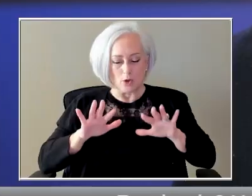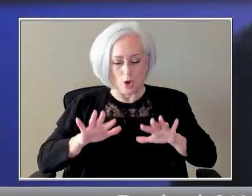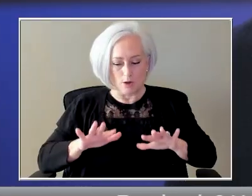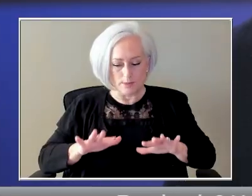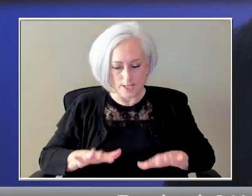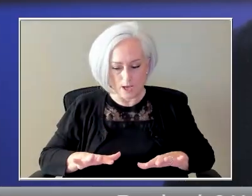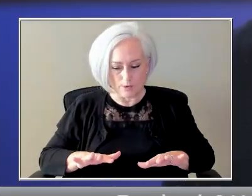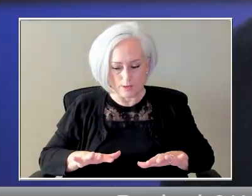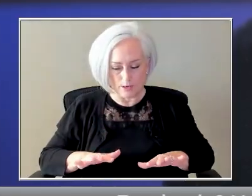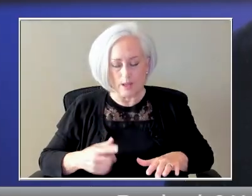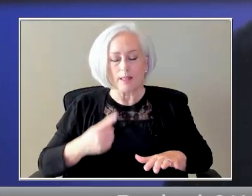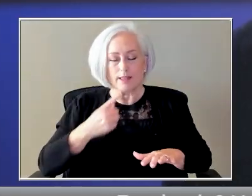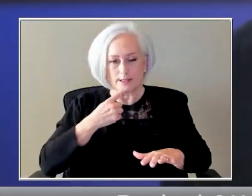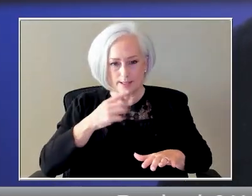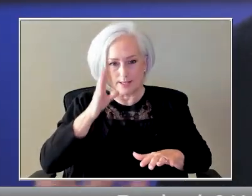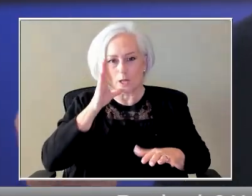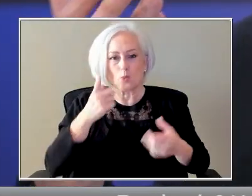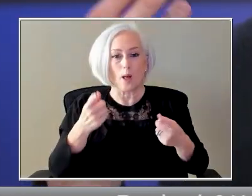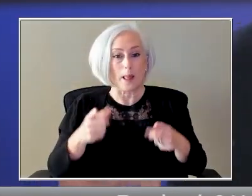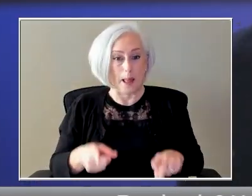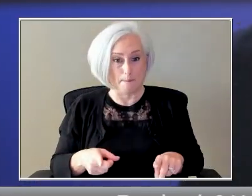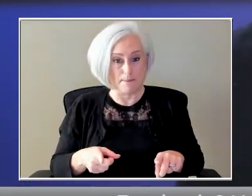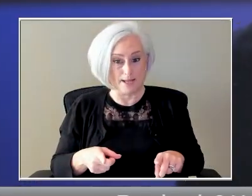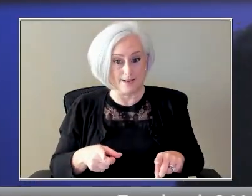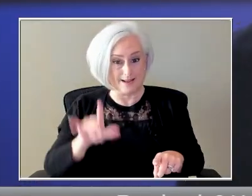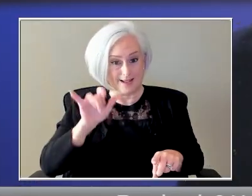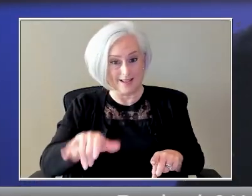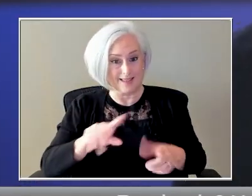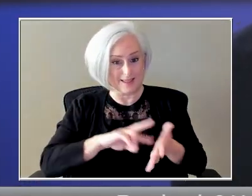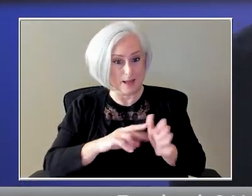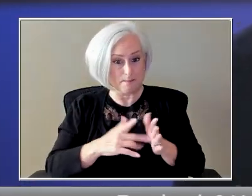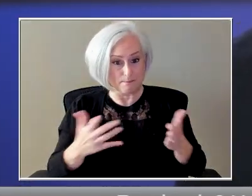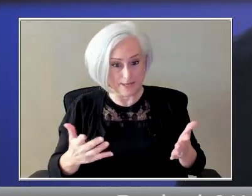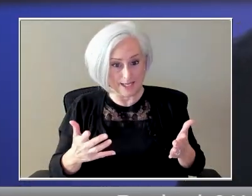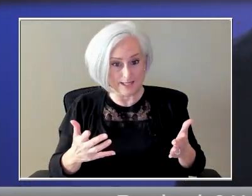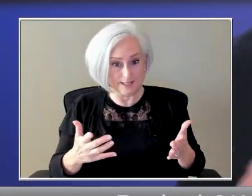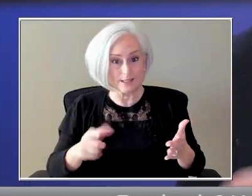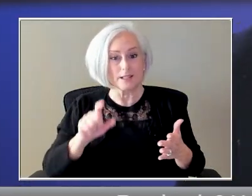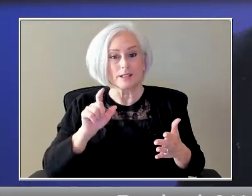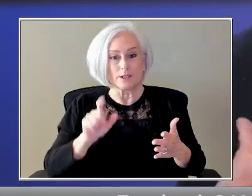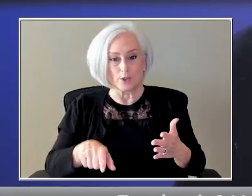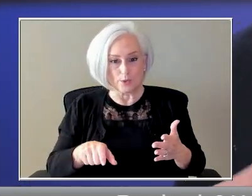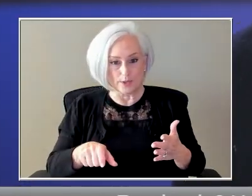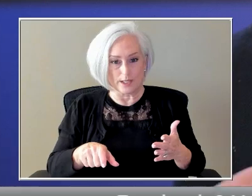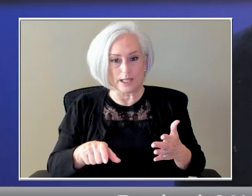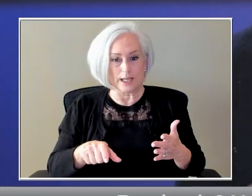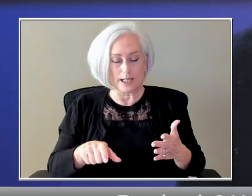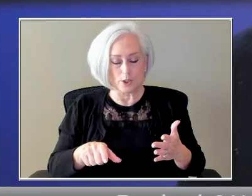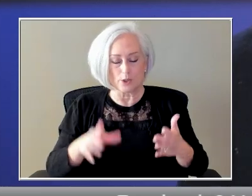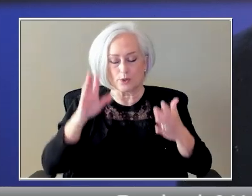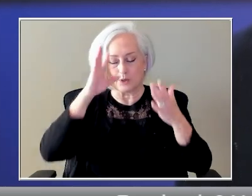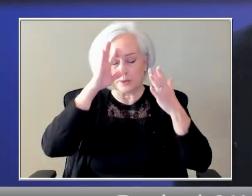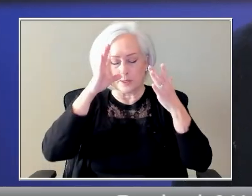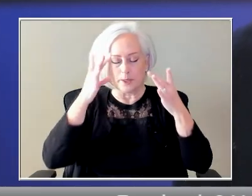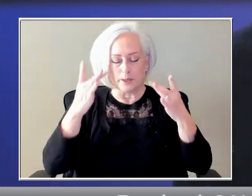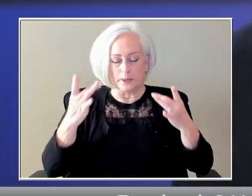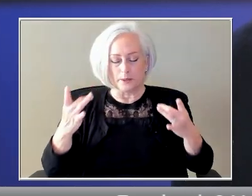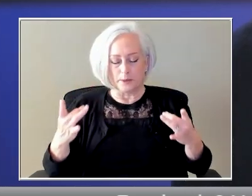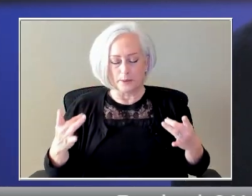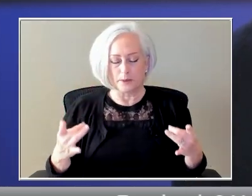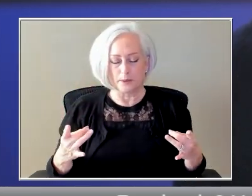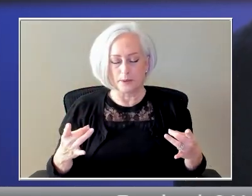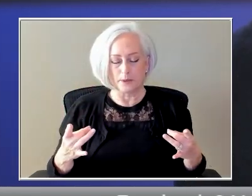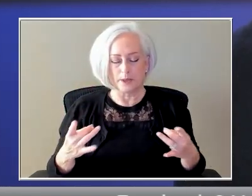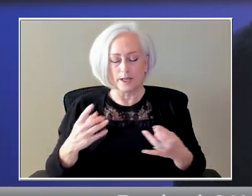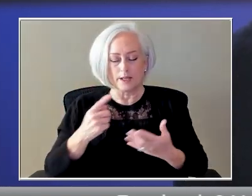happen. Right. This means you need to go back into your, practice, your kind of meditation and therapy practice, that your body is